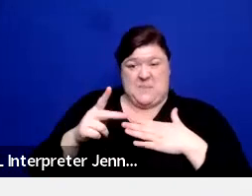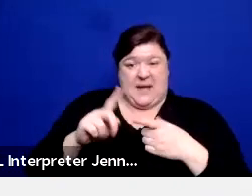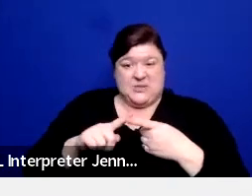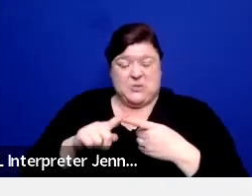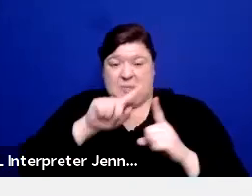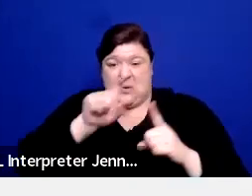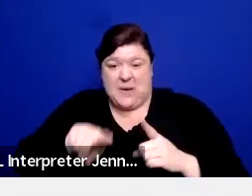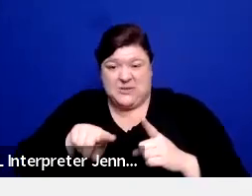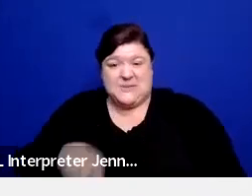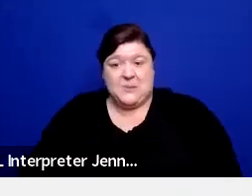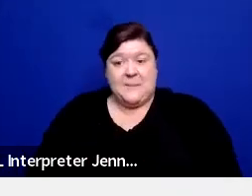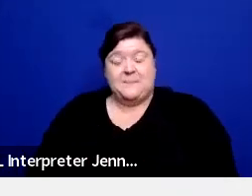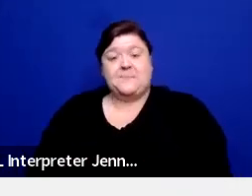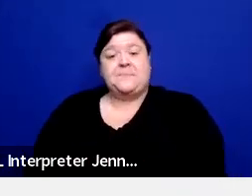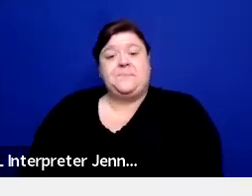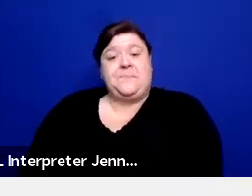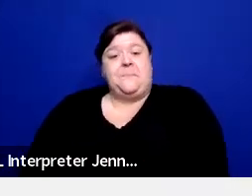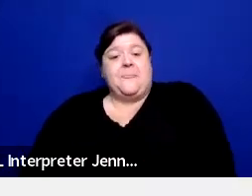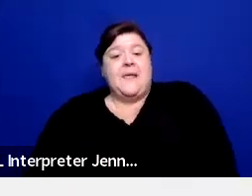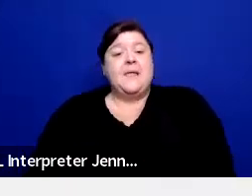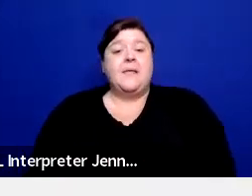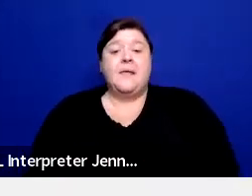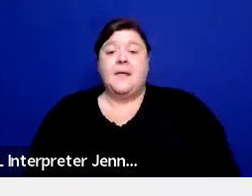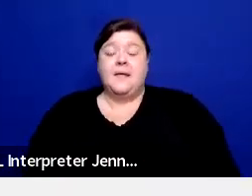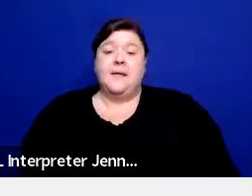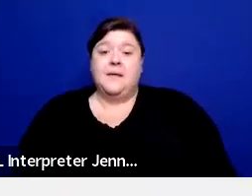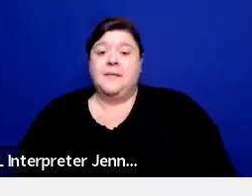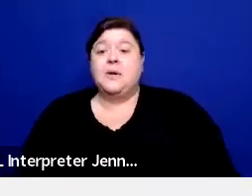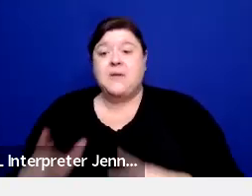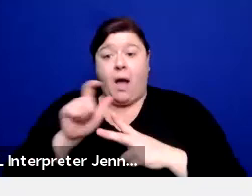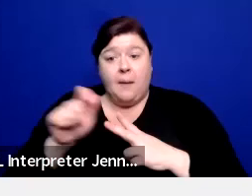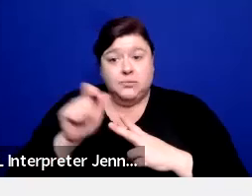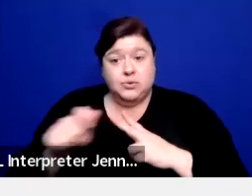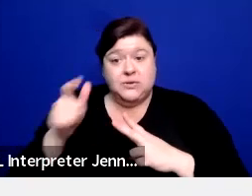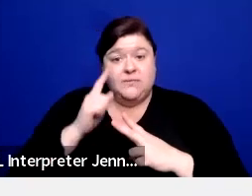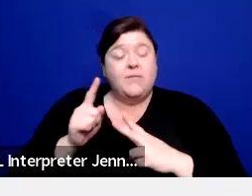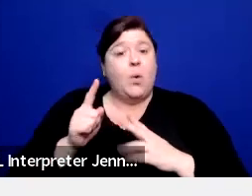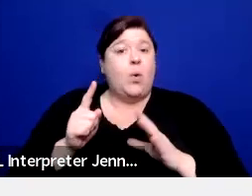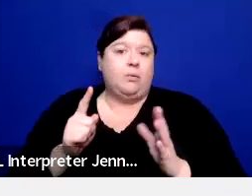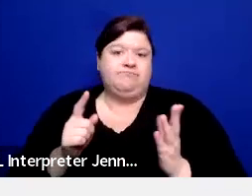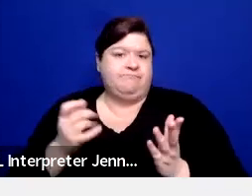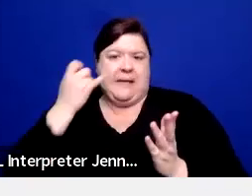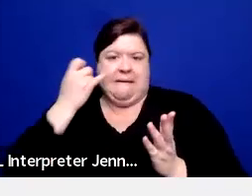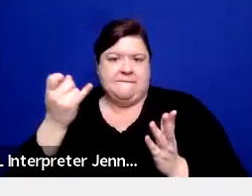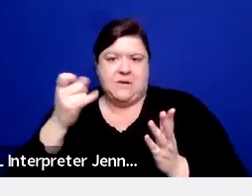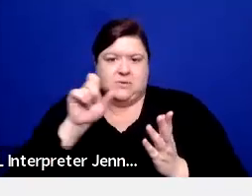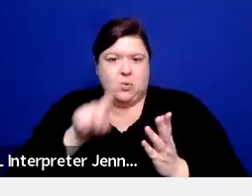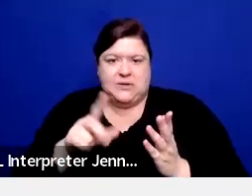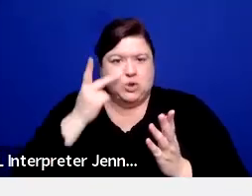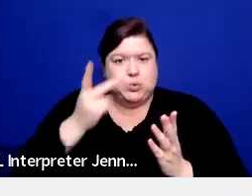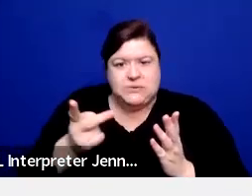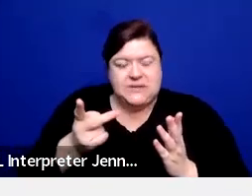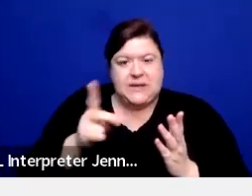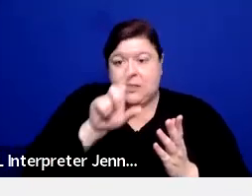some of these questions. There is an option for folks on the call to upvote. So if there's a question that you see on the question and